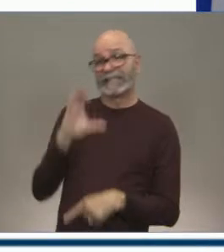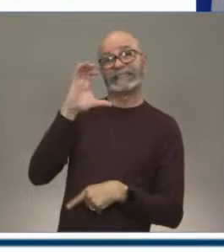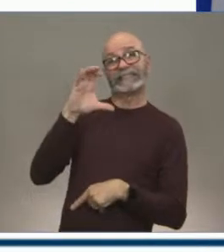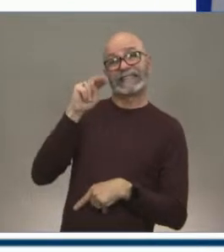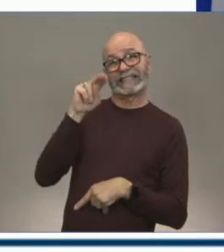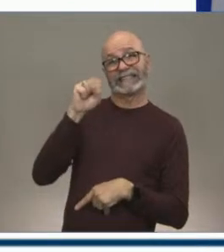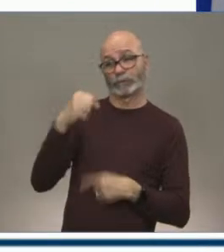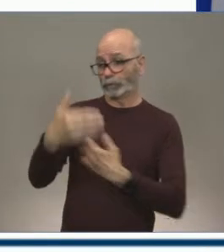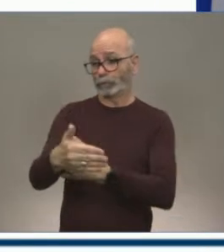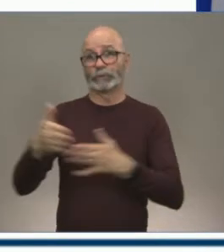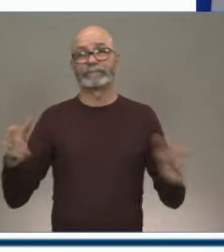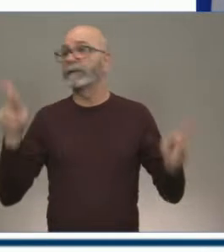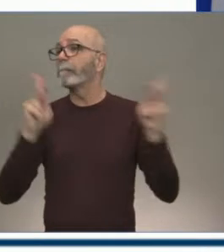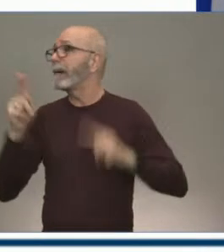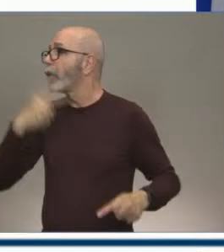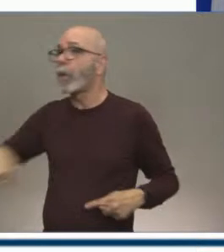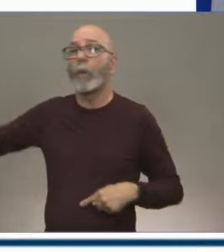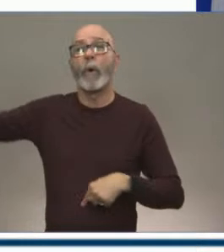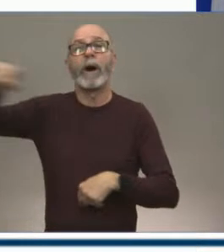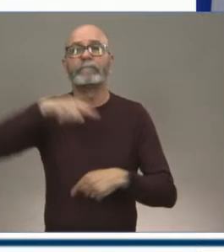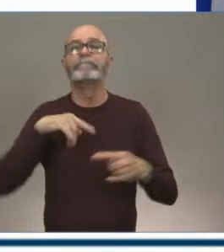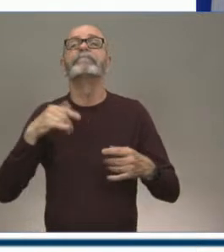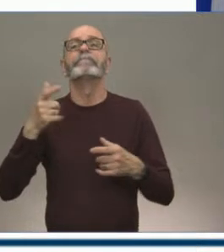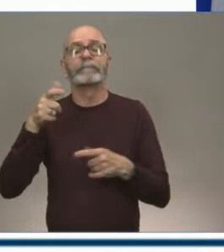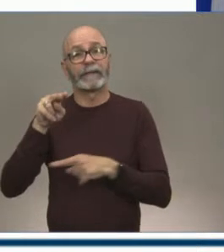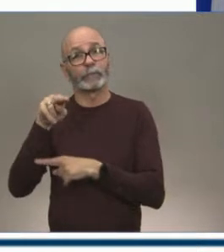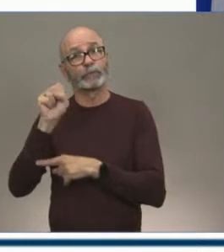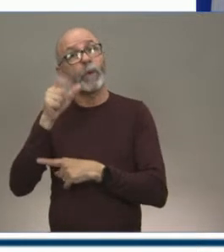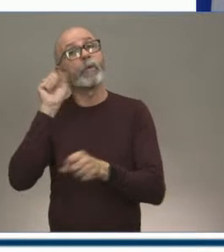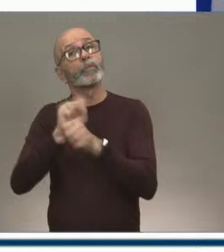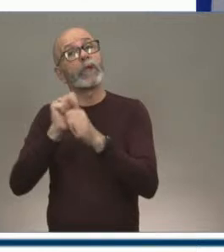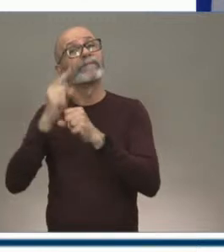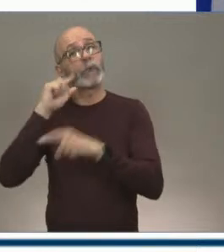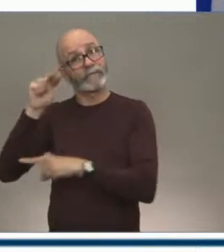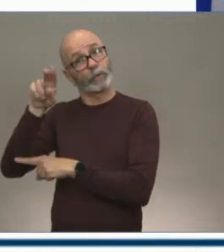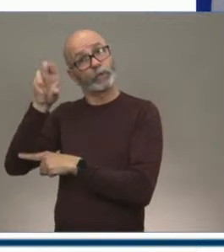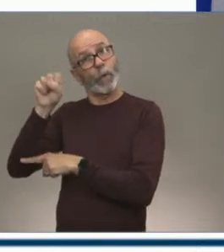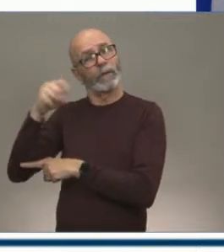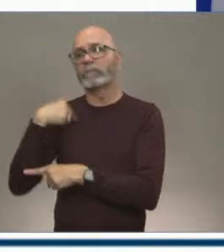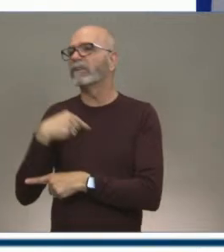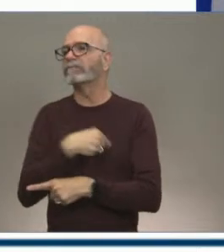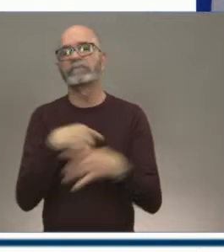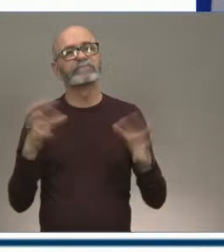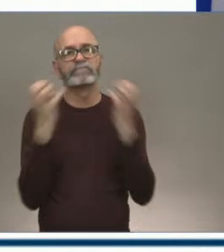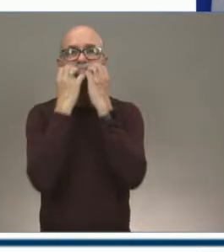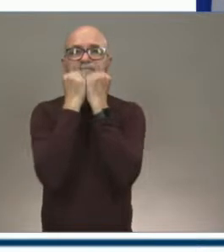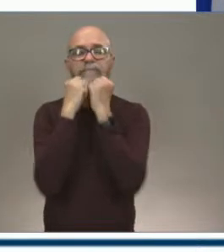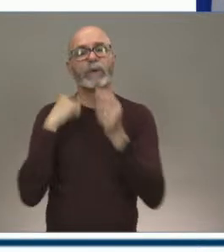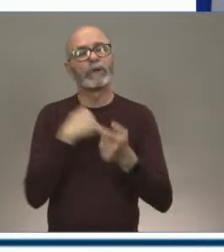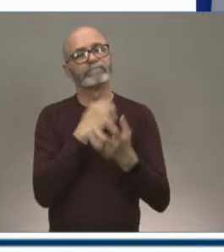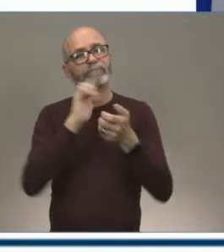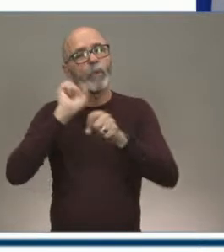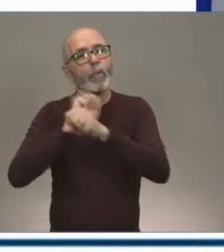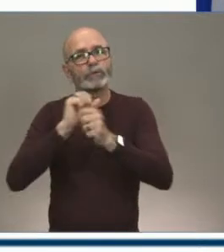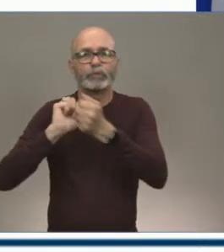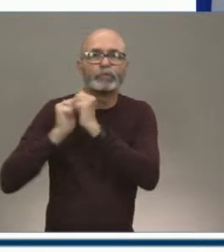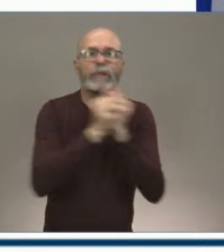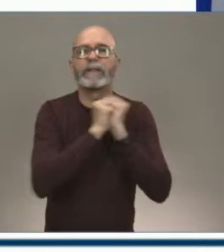they are people, Nova Scotians that work for government, but I consider them friends. We've all kind of come